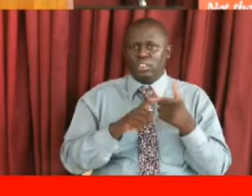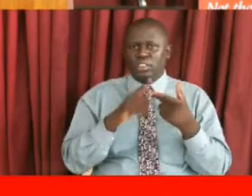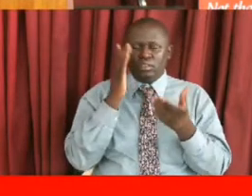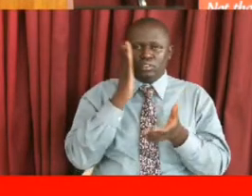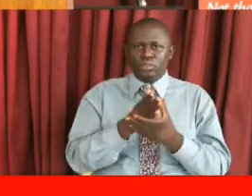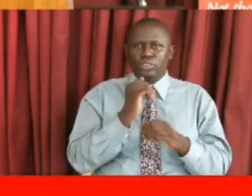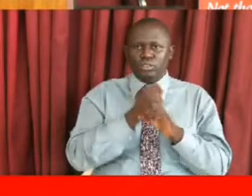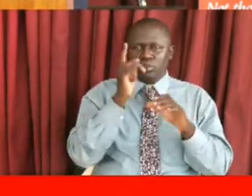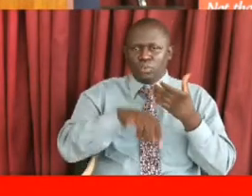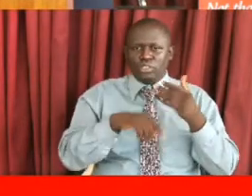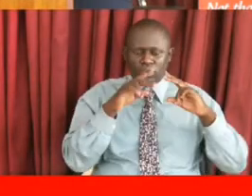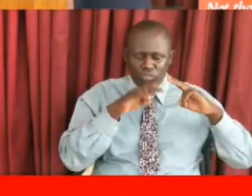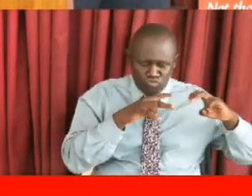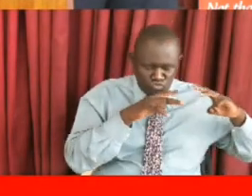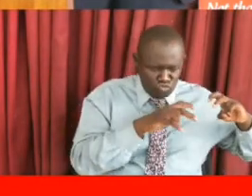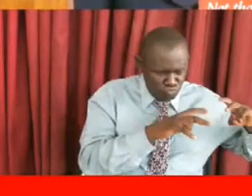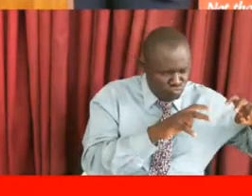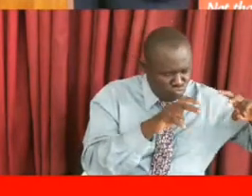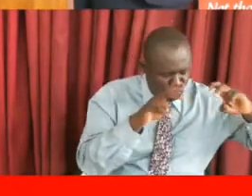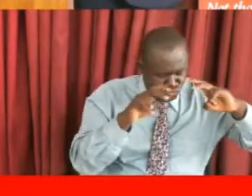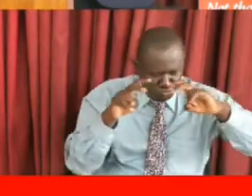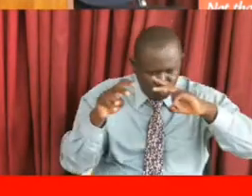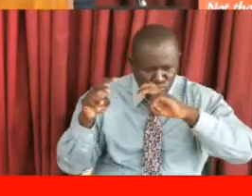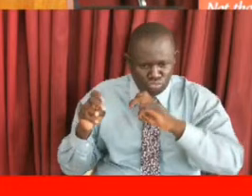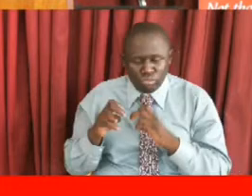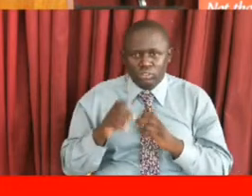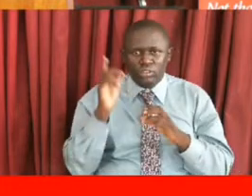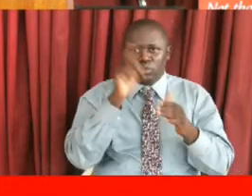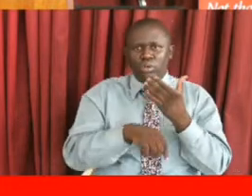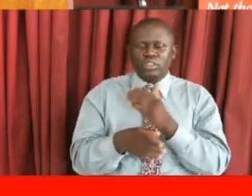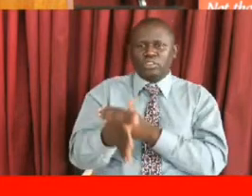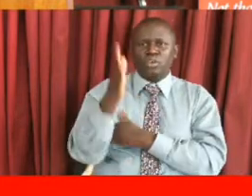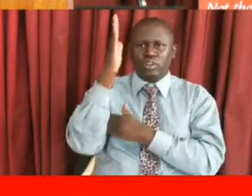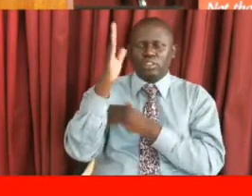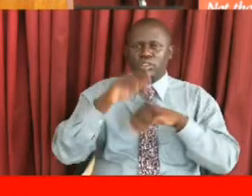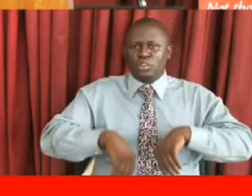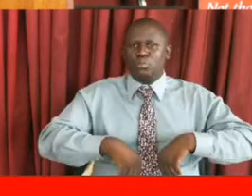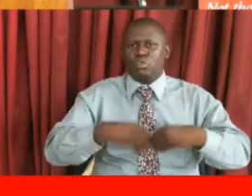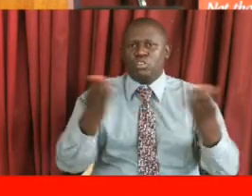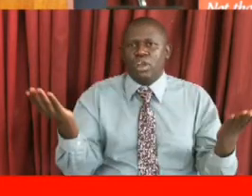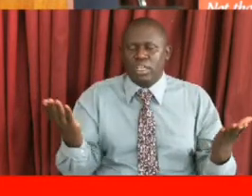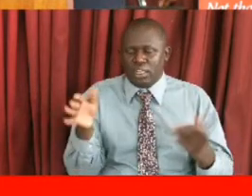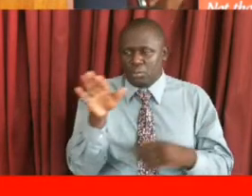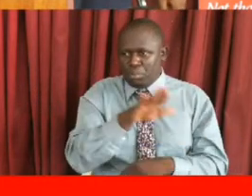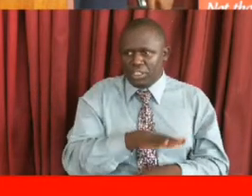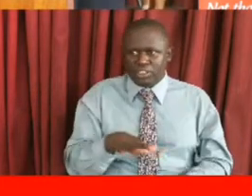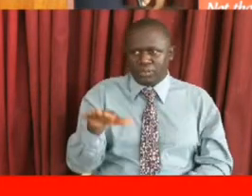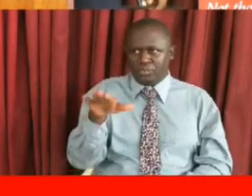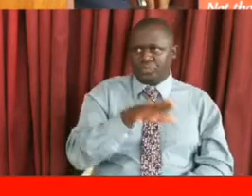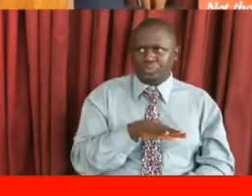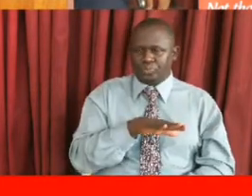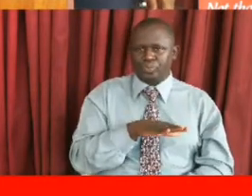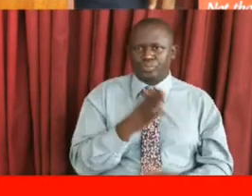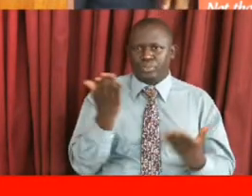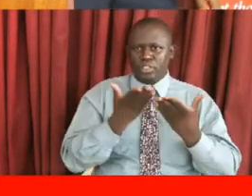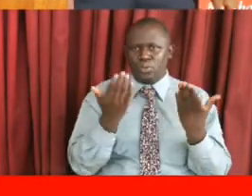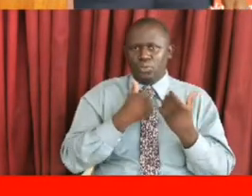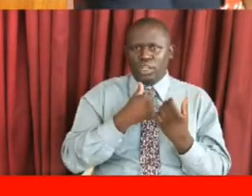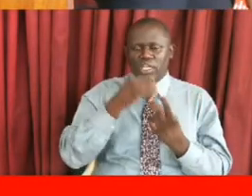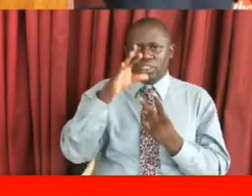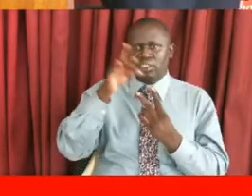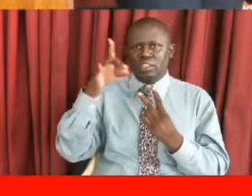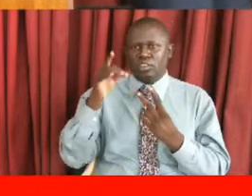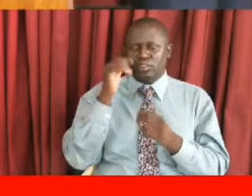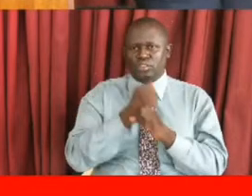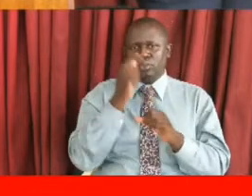find out what is God's provided place where he has chosen to